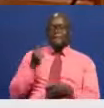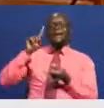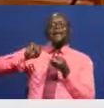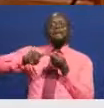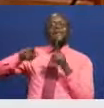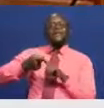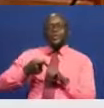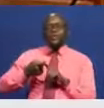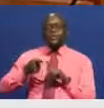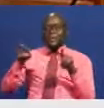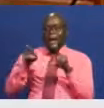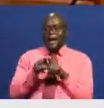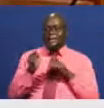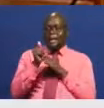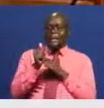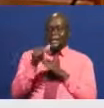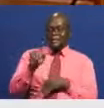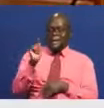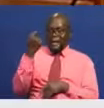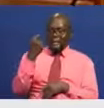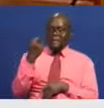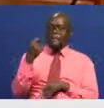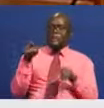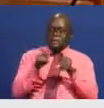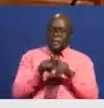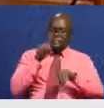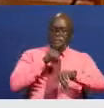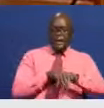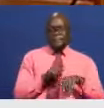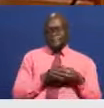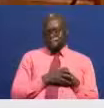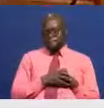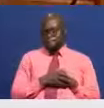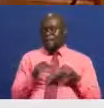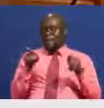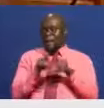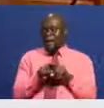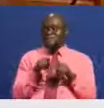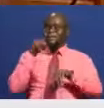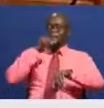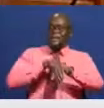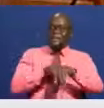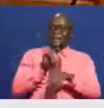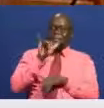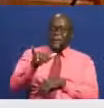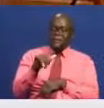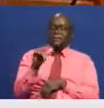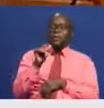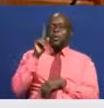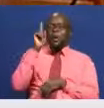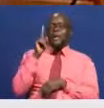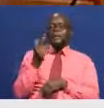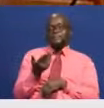self-reflection as leaders in this country, and also as the moment that has really